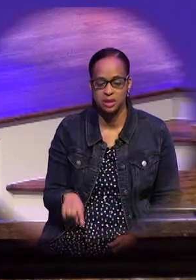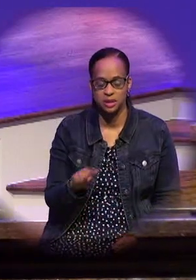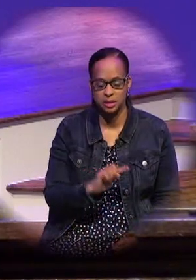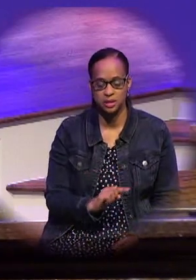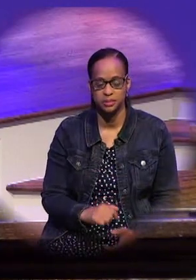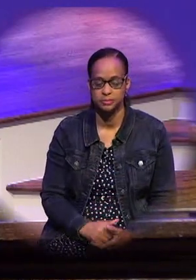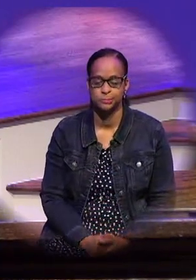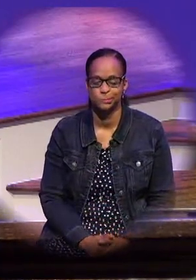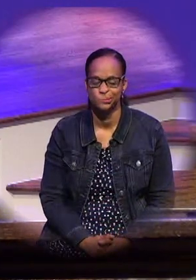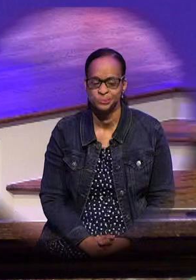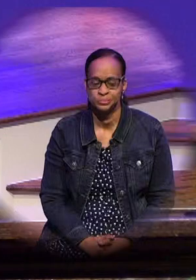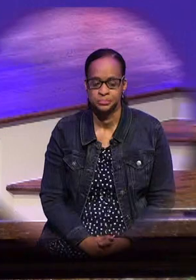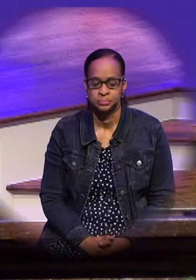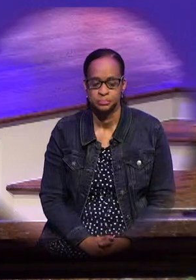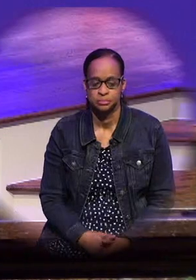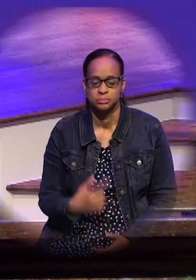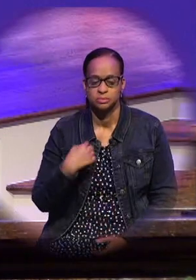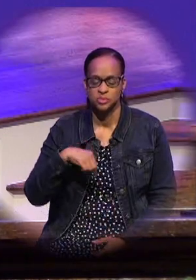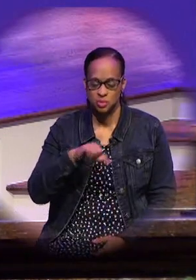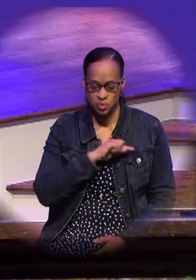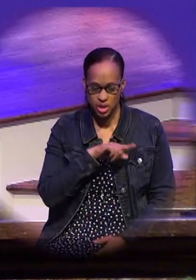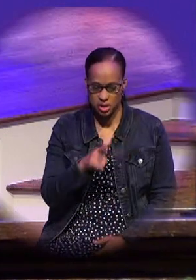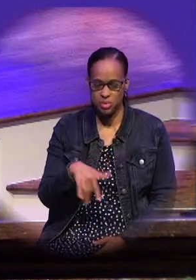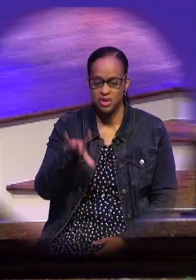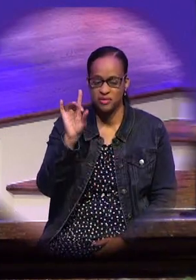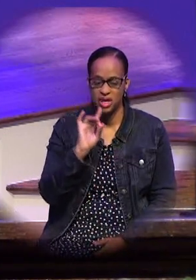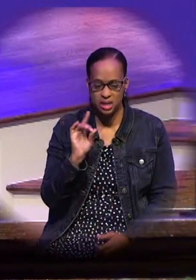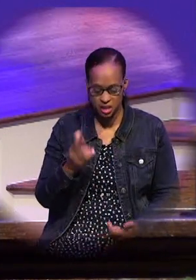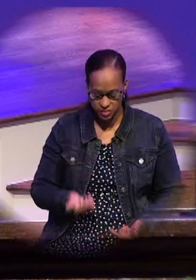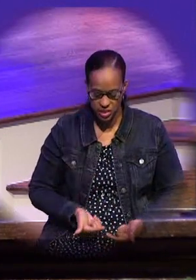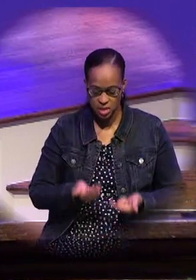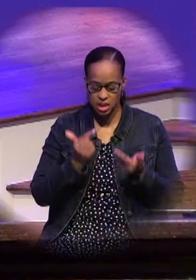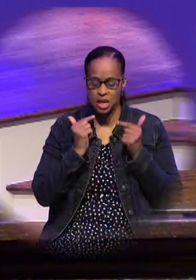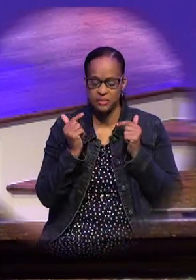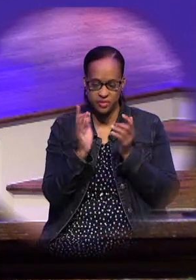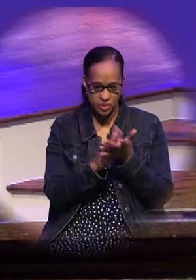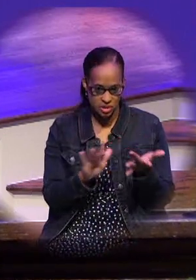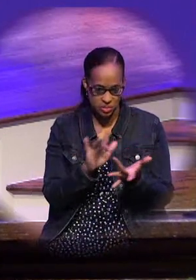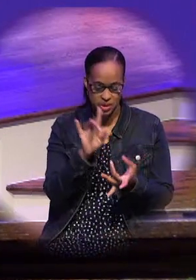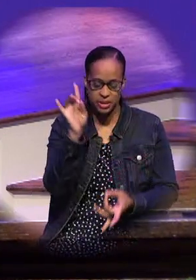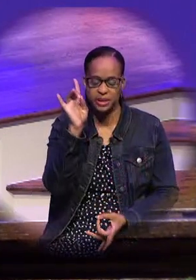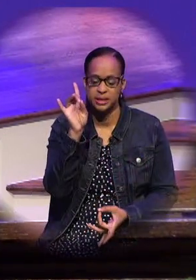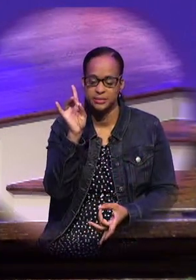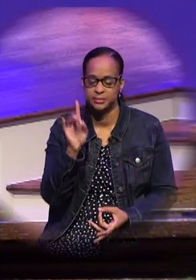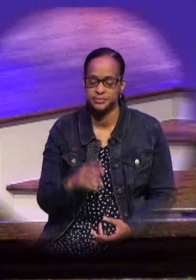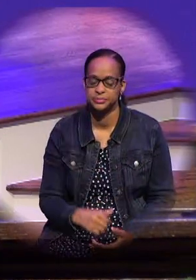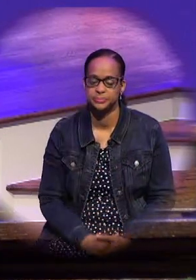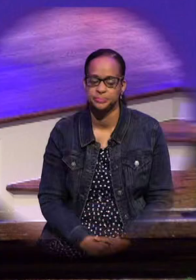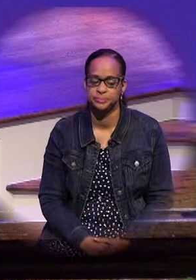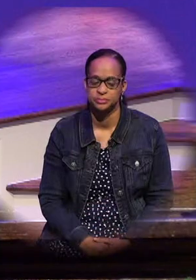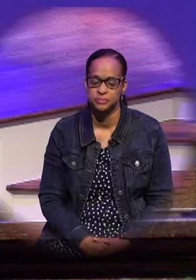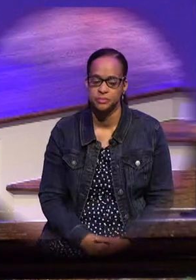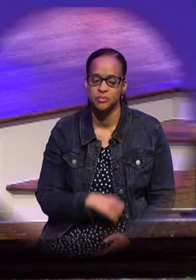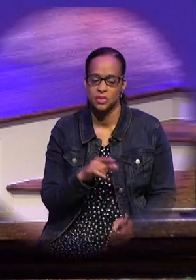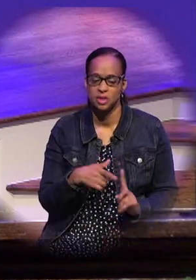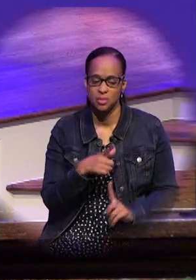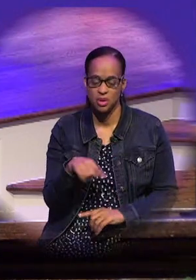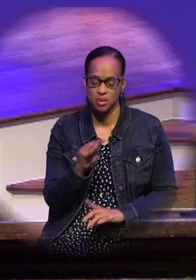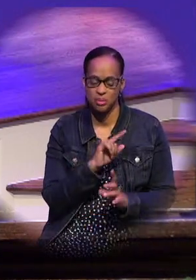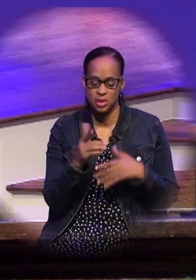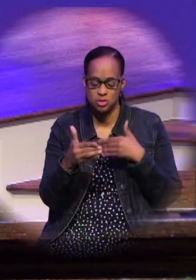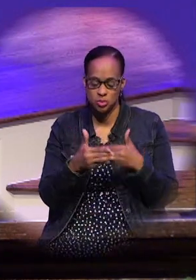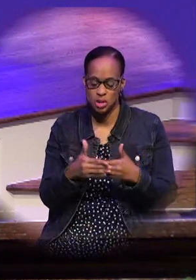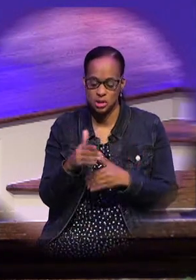itself. We will find the life of the Spirit, friends, when we draw near to